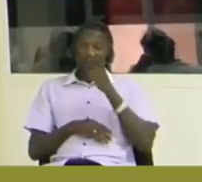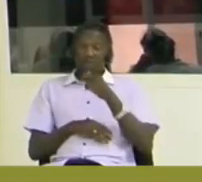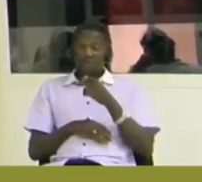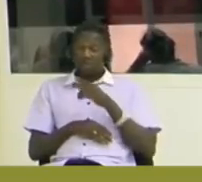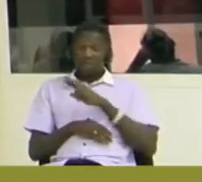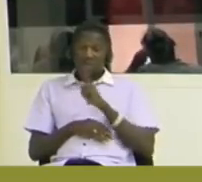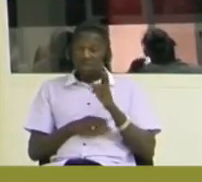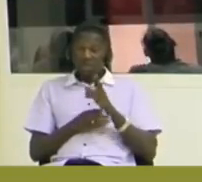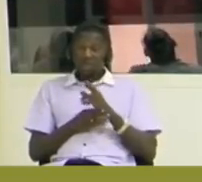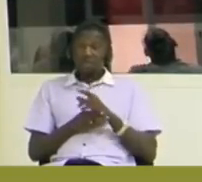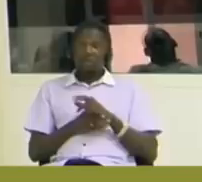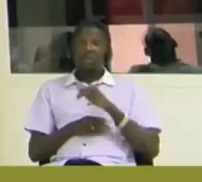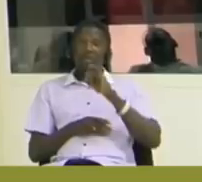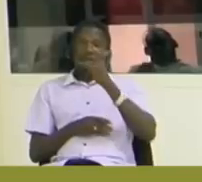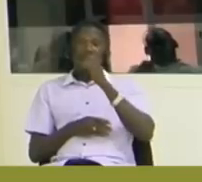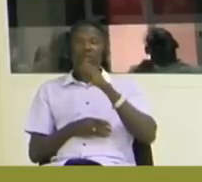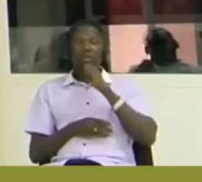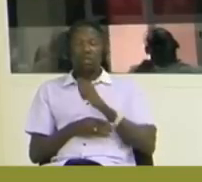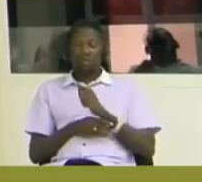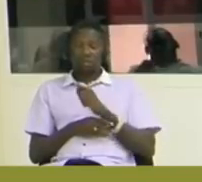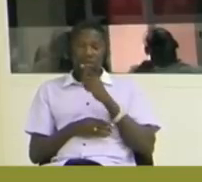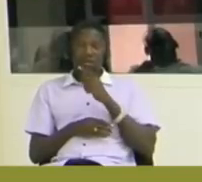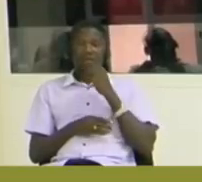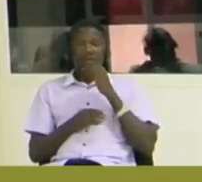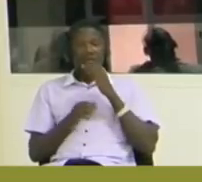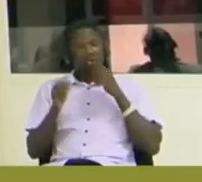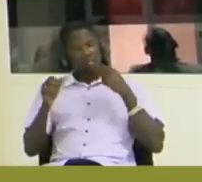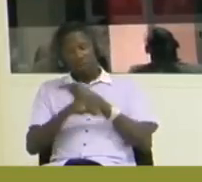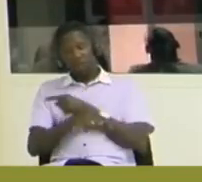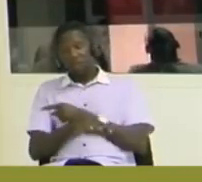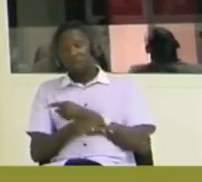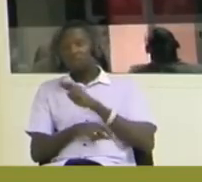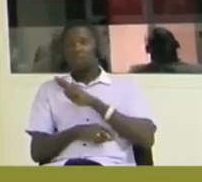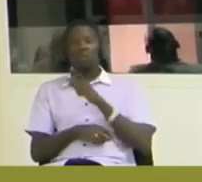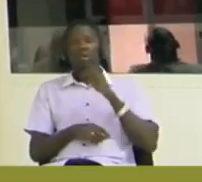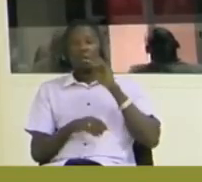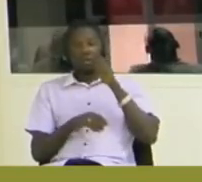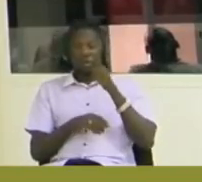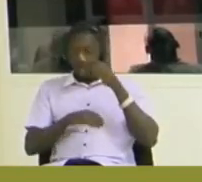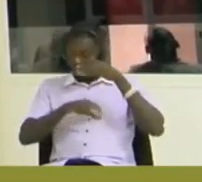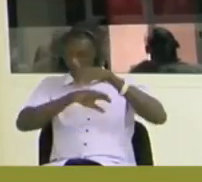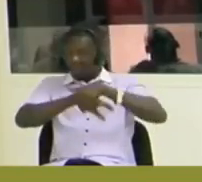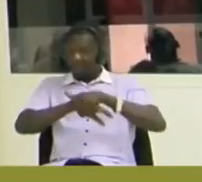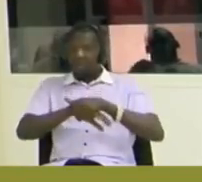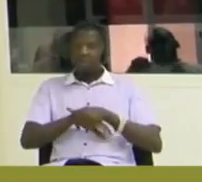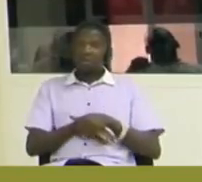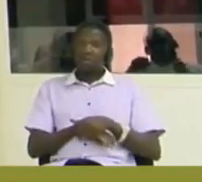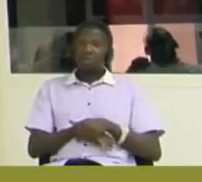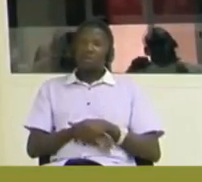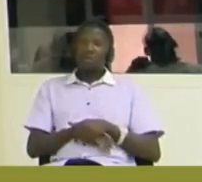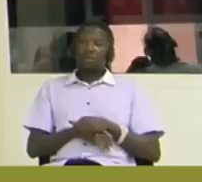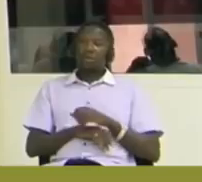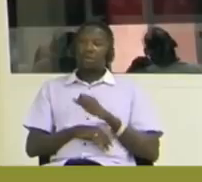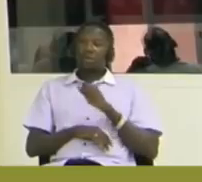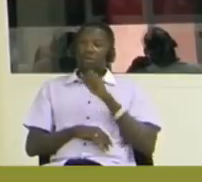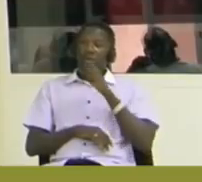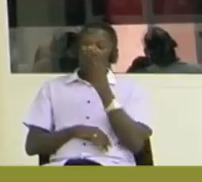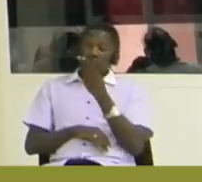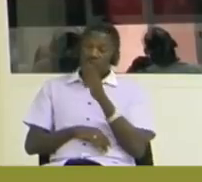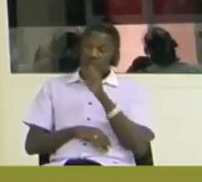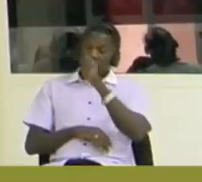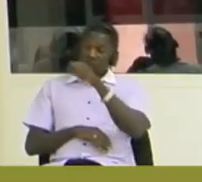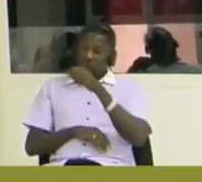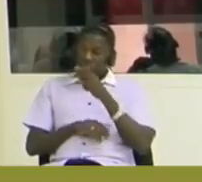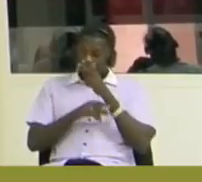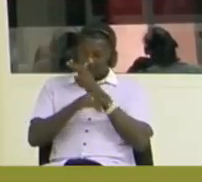that night. Okay. Two of your guards and two of Yankuba Ture's staff all